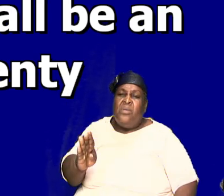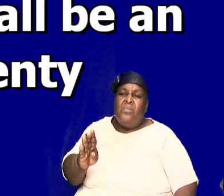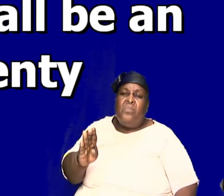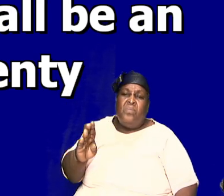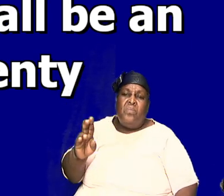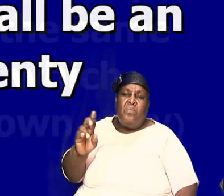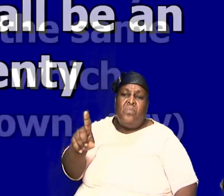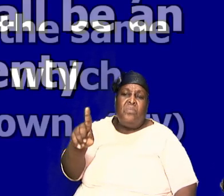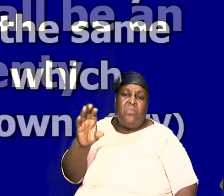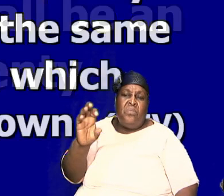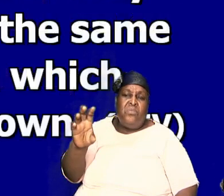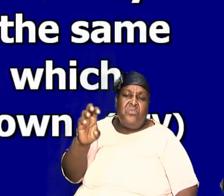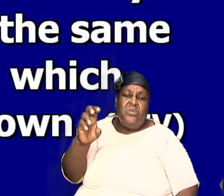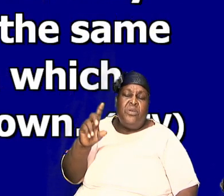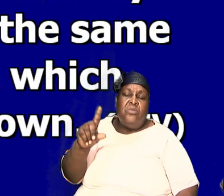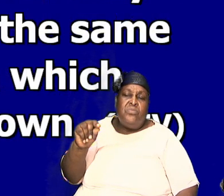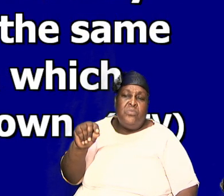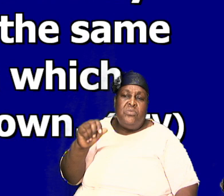120 years.